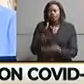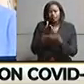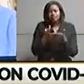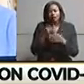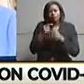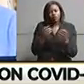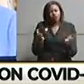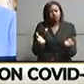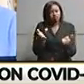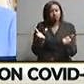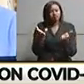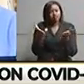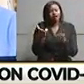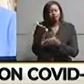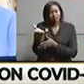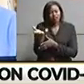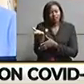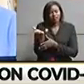responding.